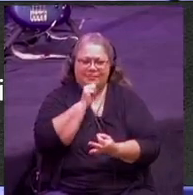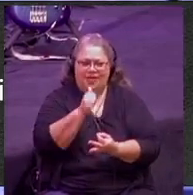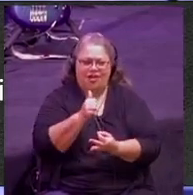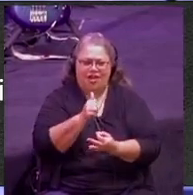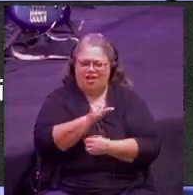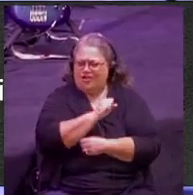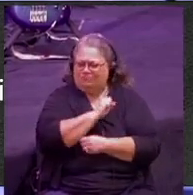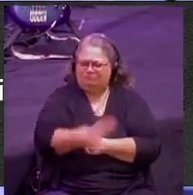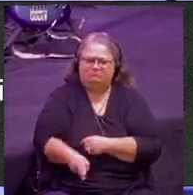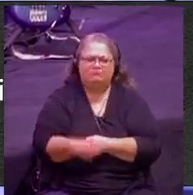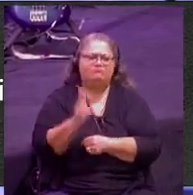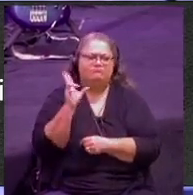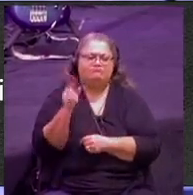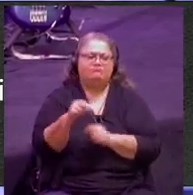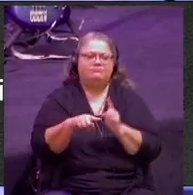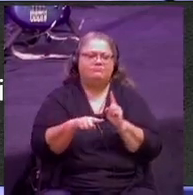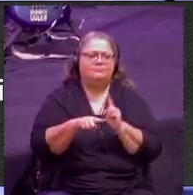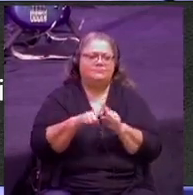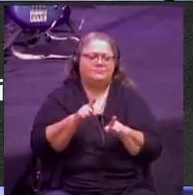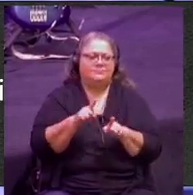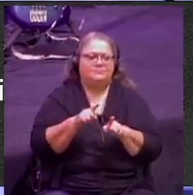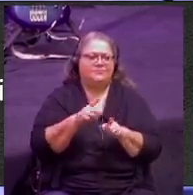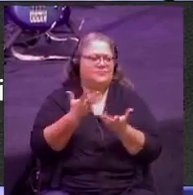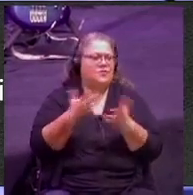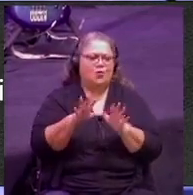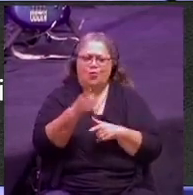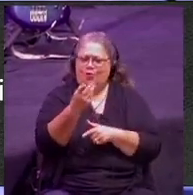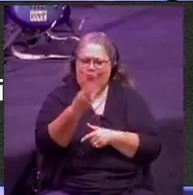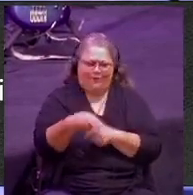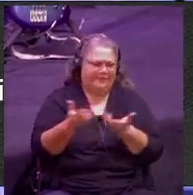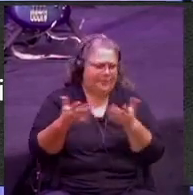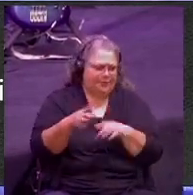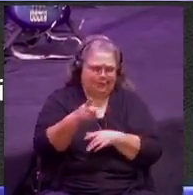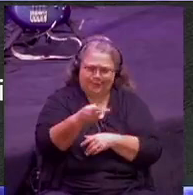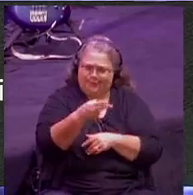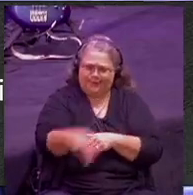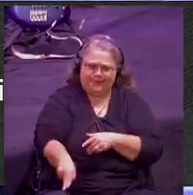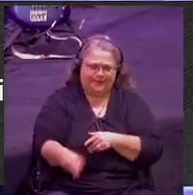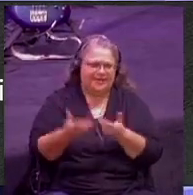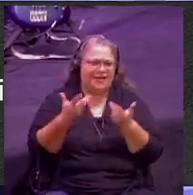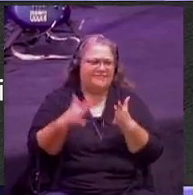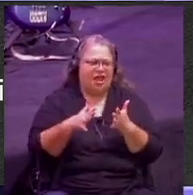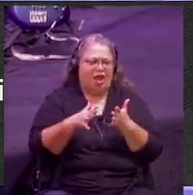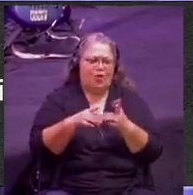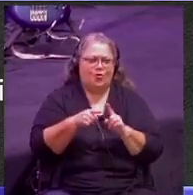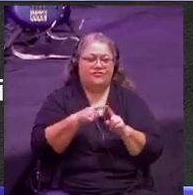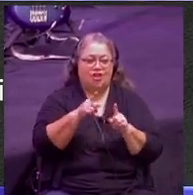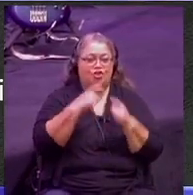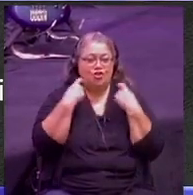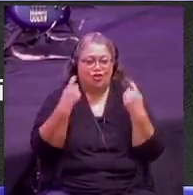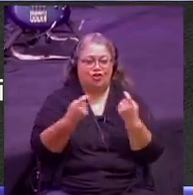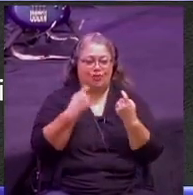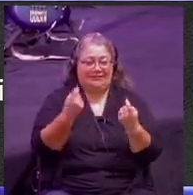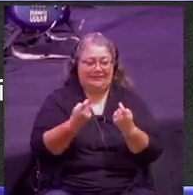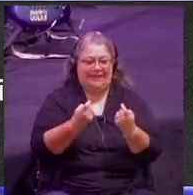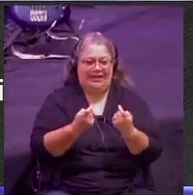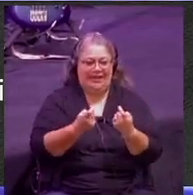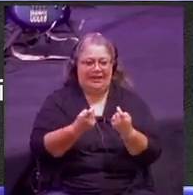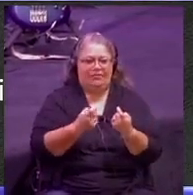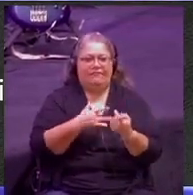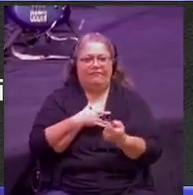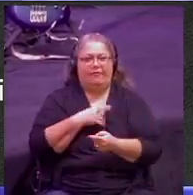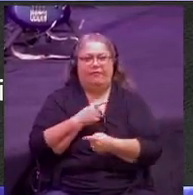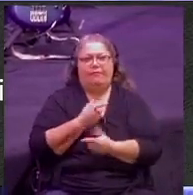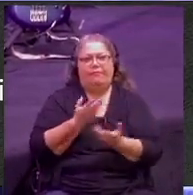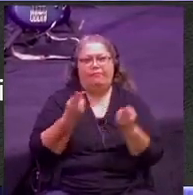you. The Holy Spirit does not want you to go to hell. He is not trying to point out your sin so that you'll go to hell.